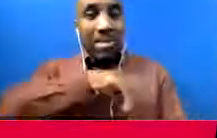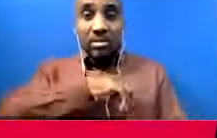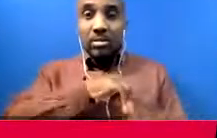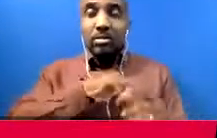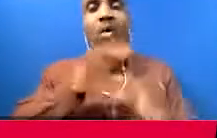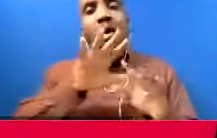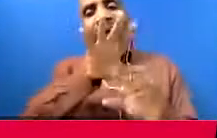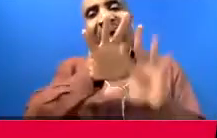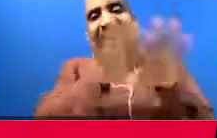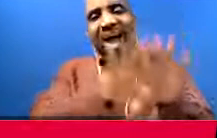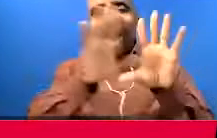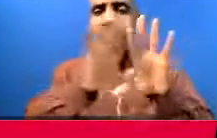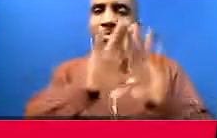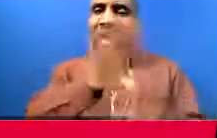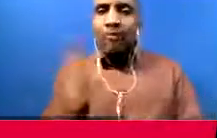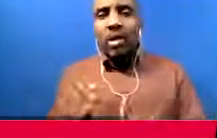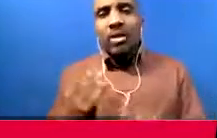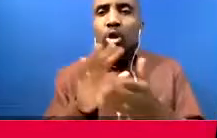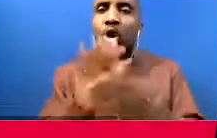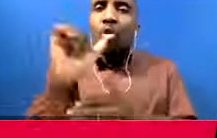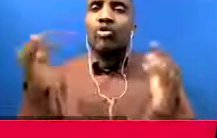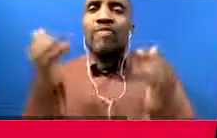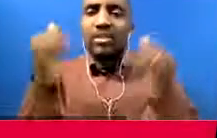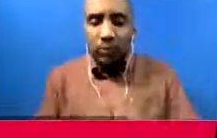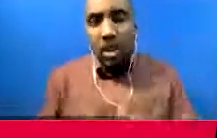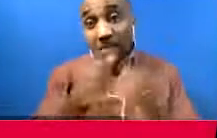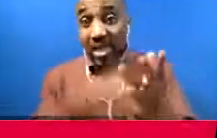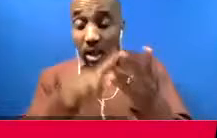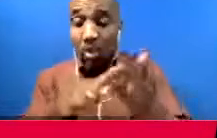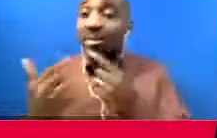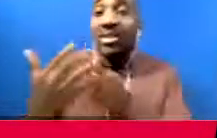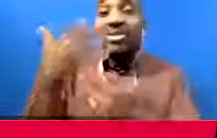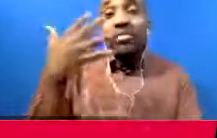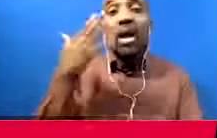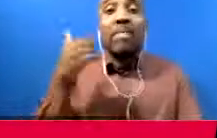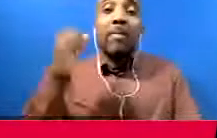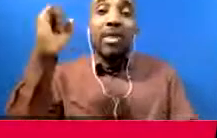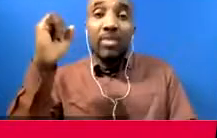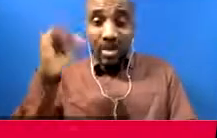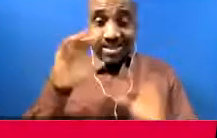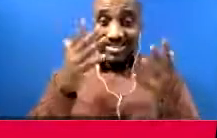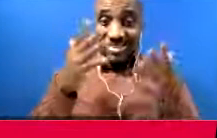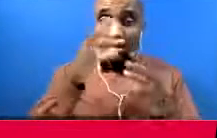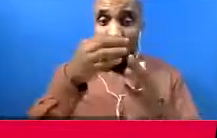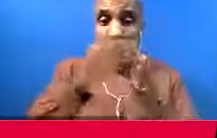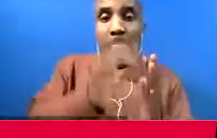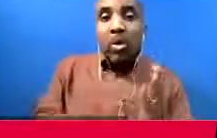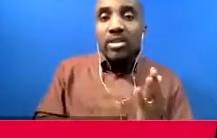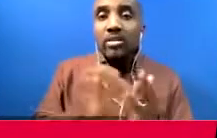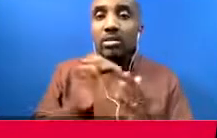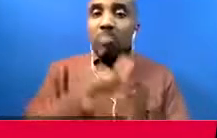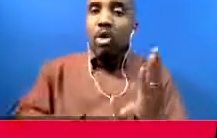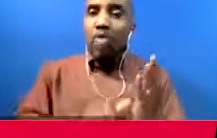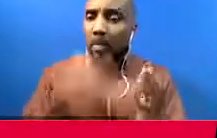Algeria. And the PLO was also inspired by the Black Panther Party by creating a 10-point program stating their demands